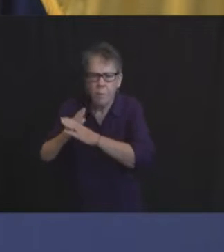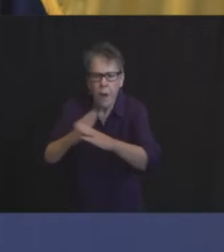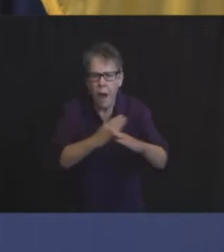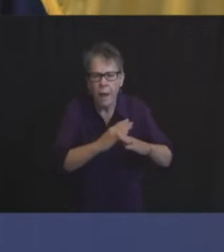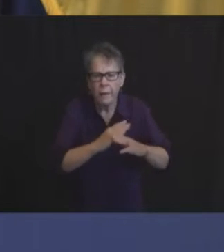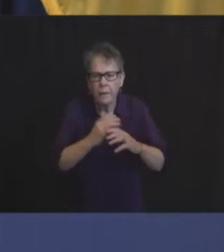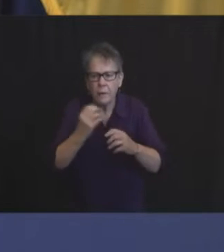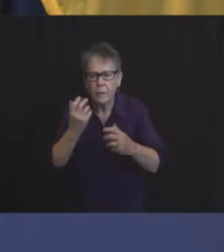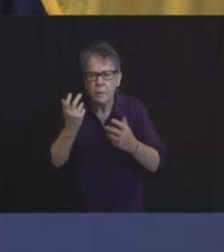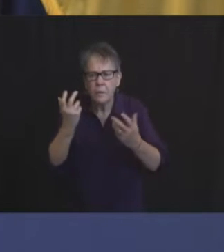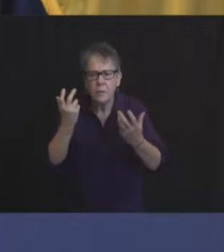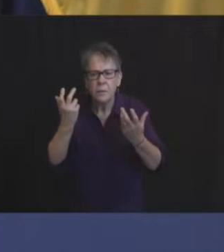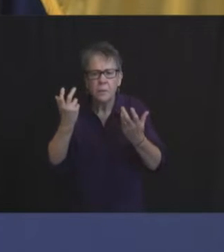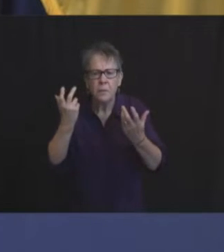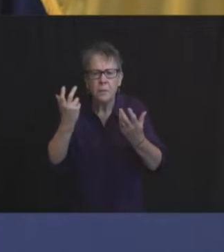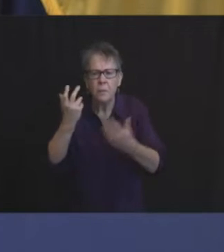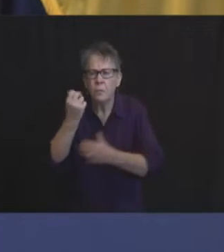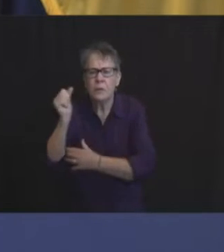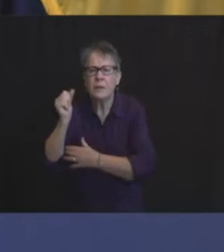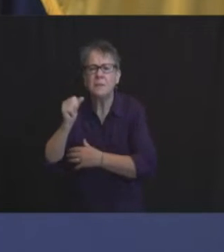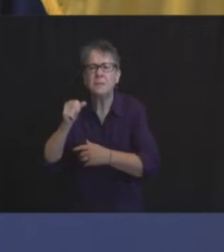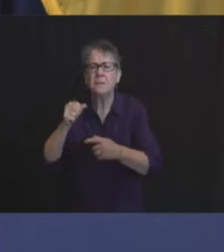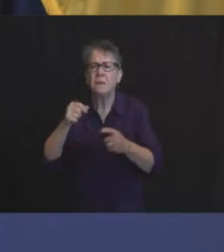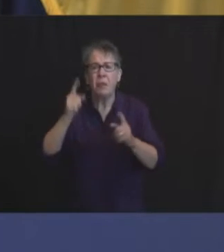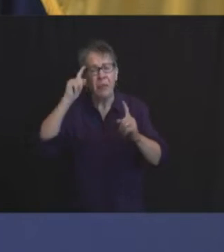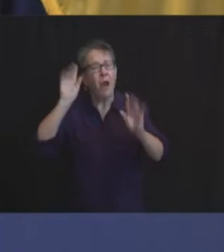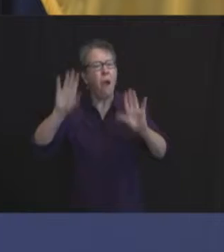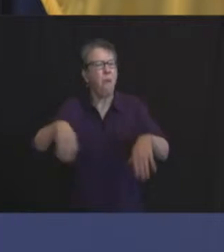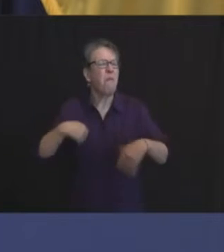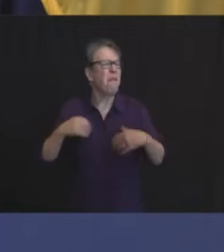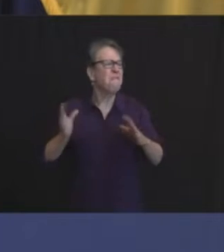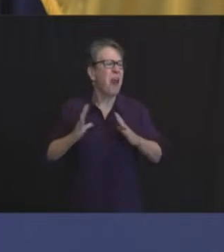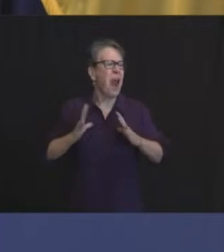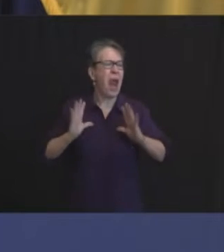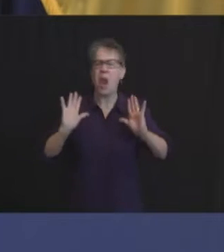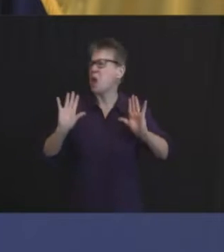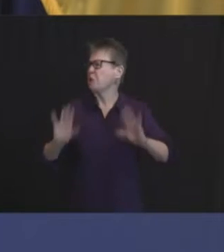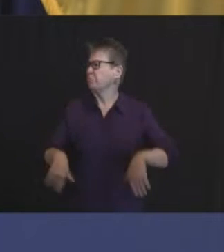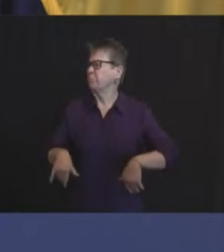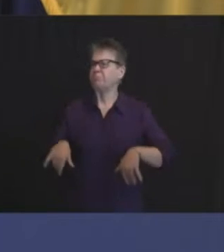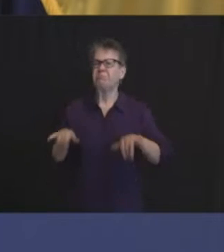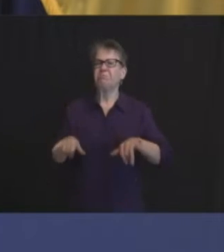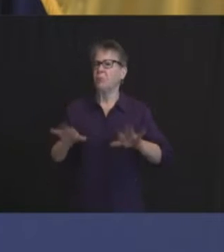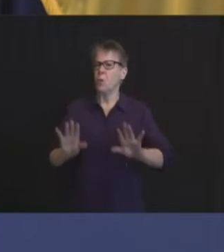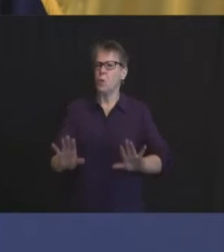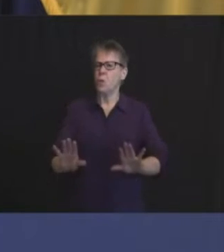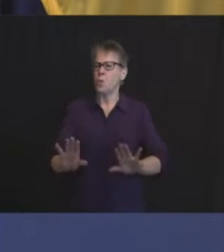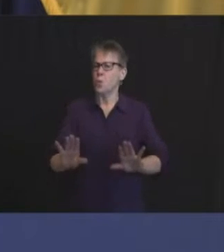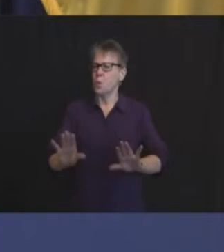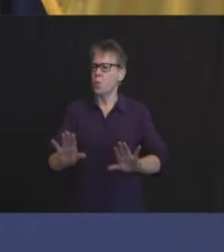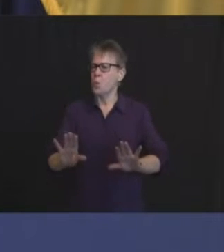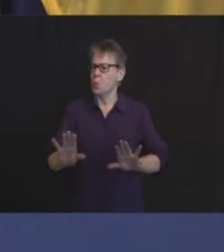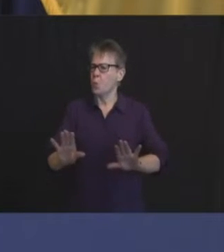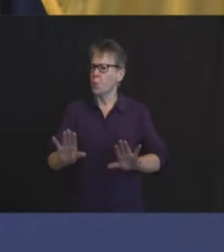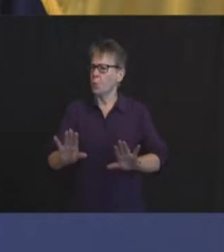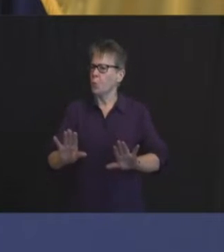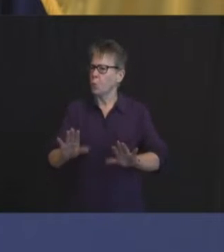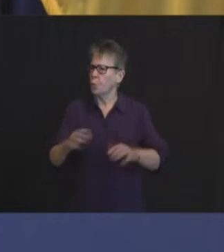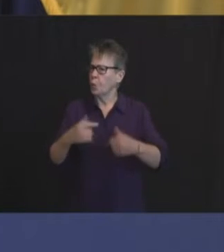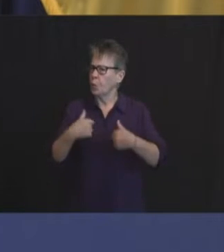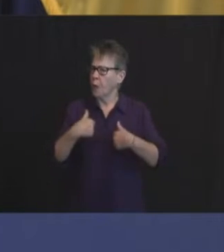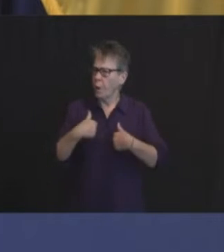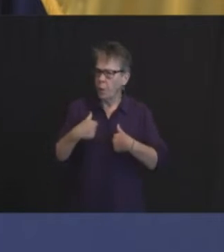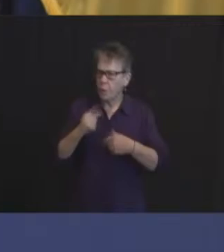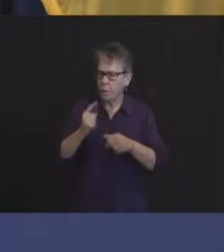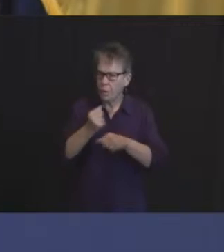seriously, and we do not want to under-prepare for this in any way, shape, or form. But with that, Pat, anything on